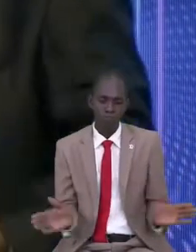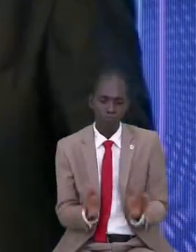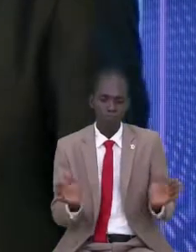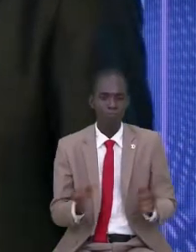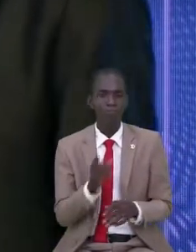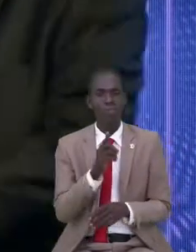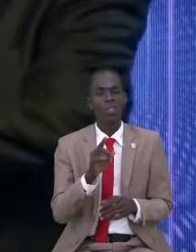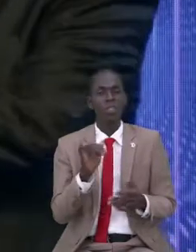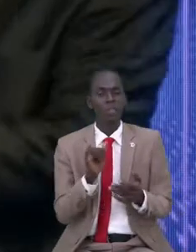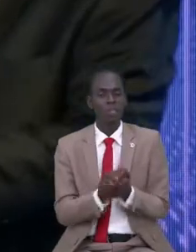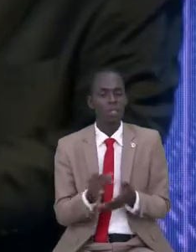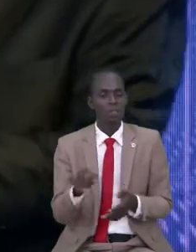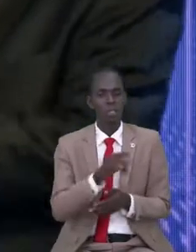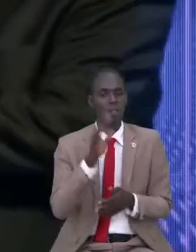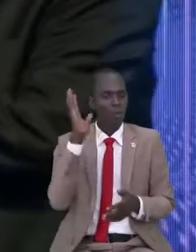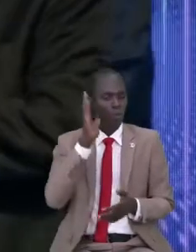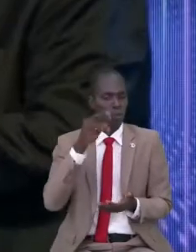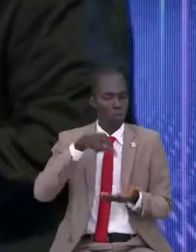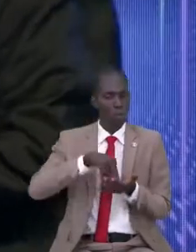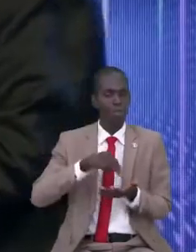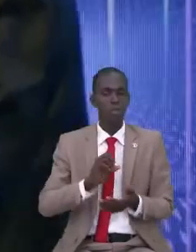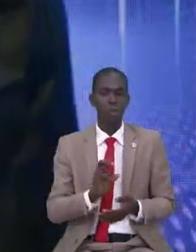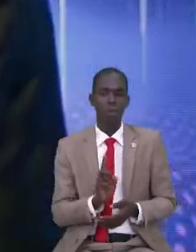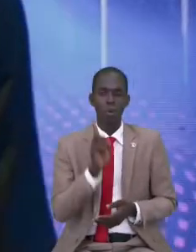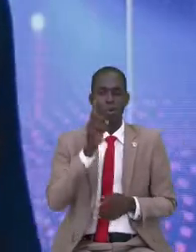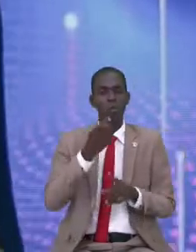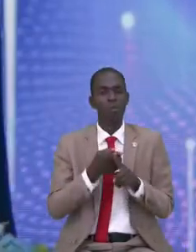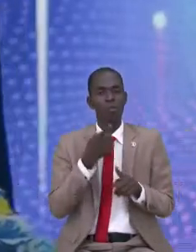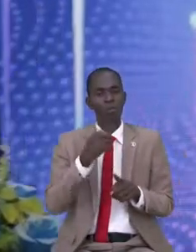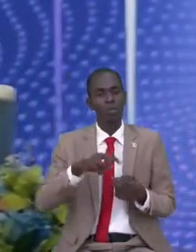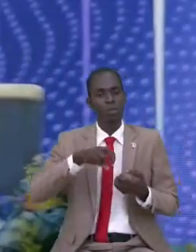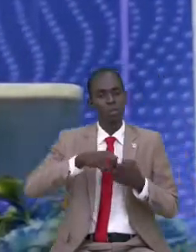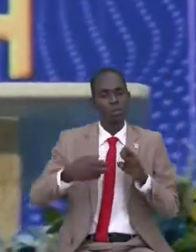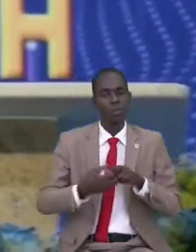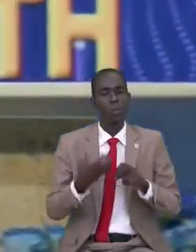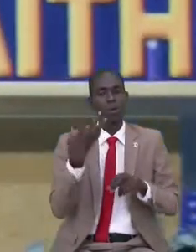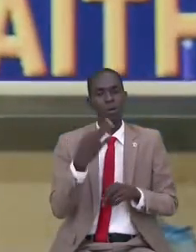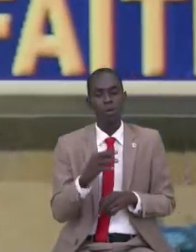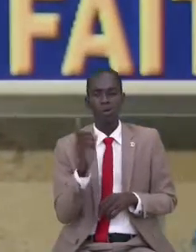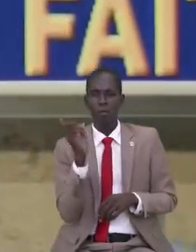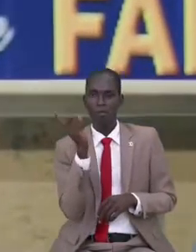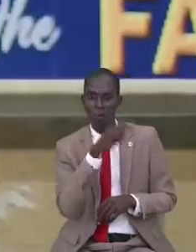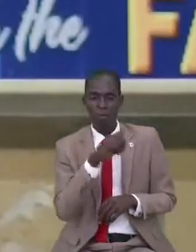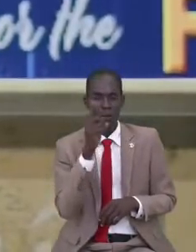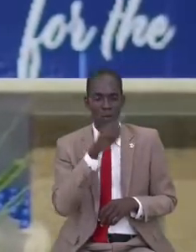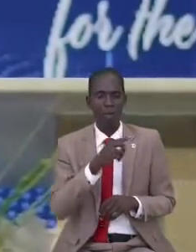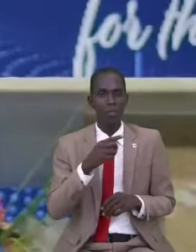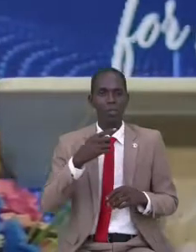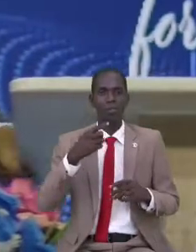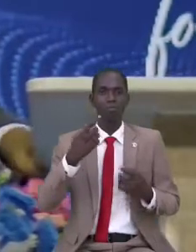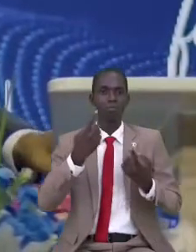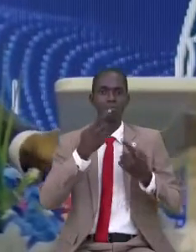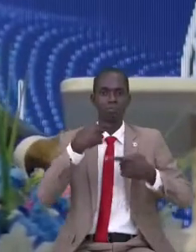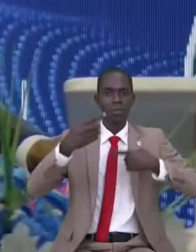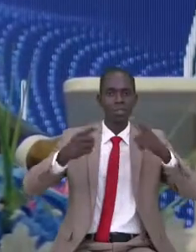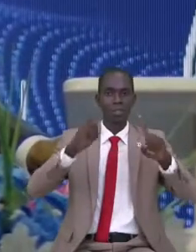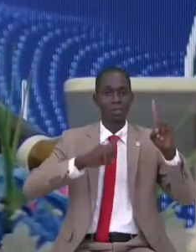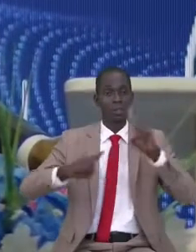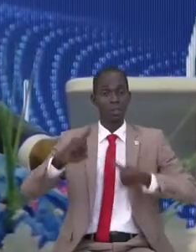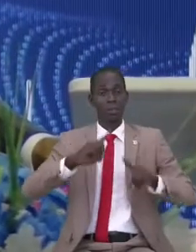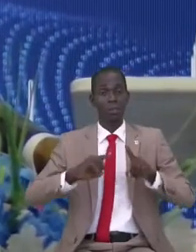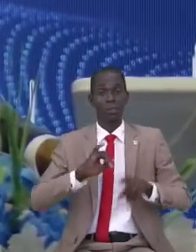will get up from their situation of false profession. And we do that